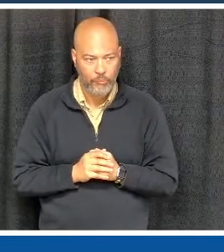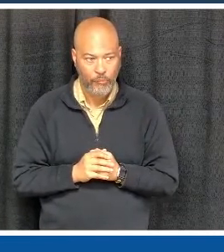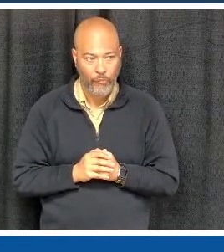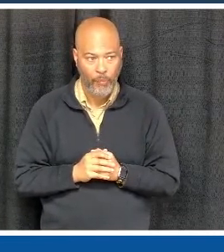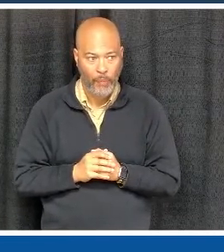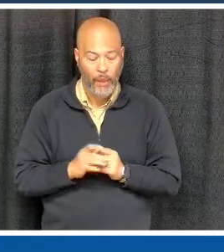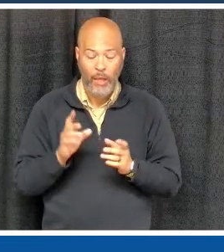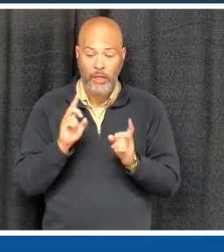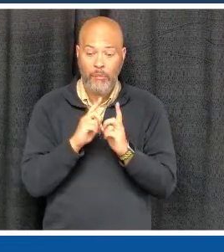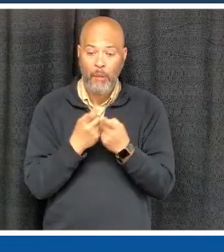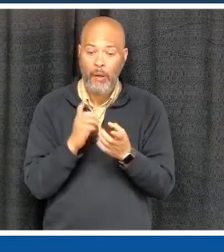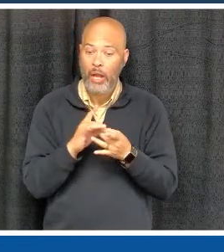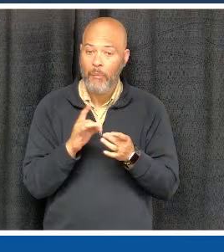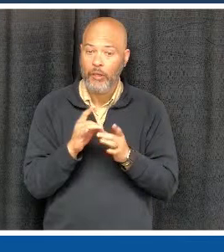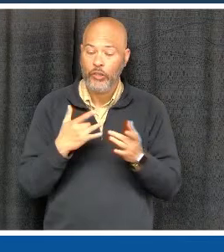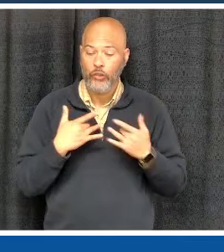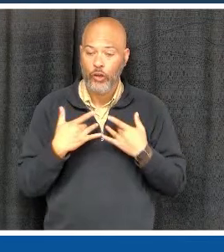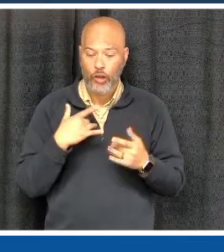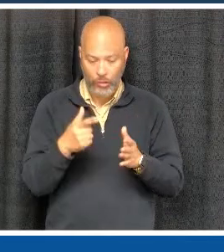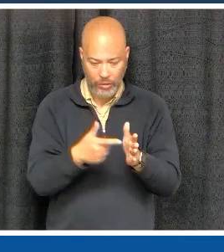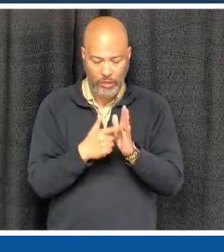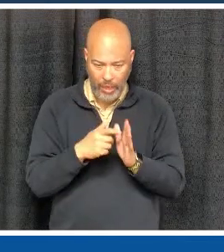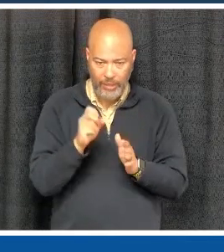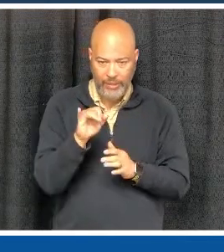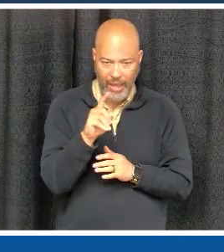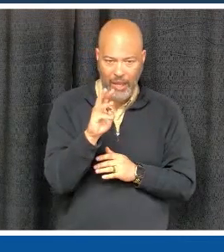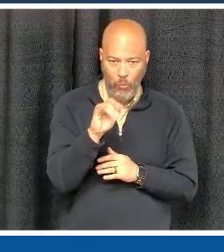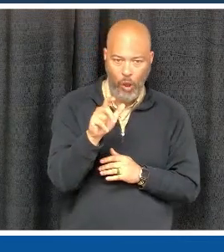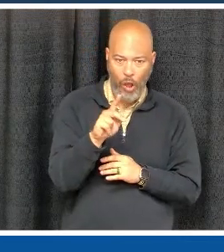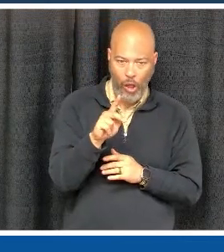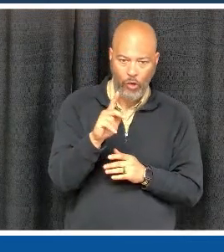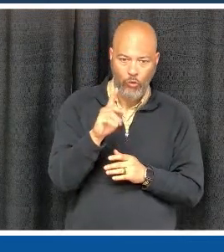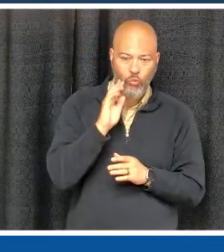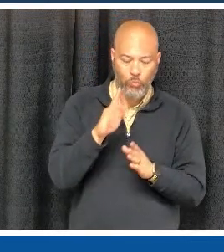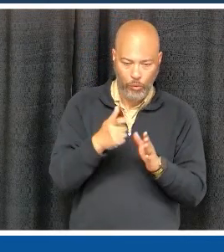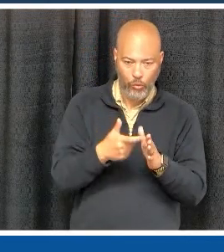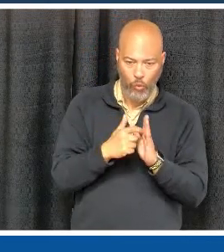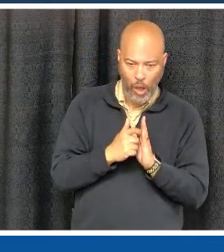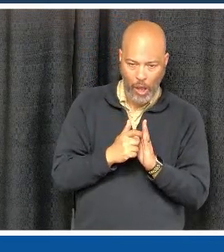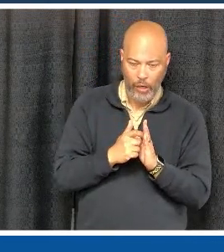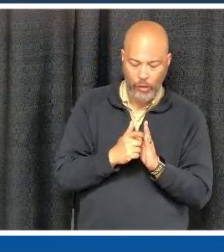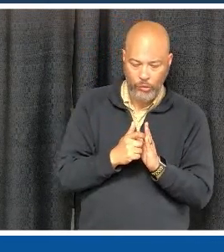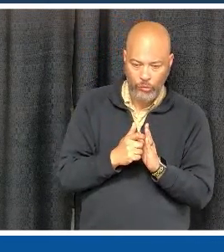Department comments and concerns. Sidewalk would be required along the street frontage.